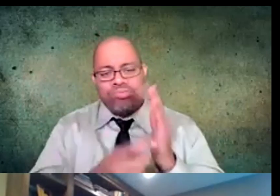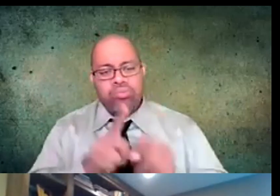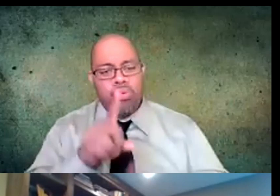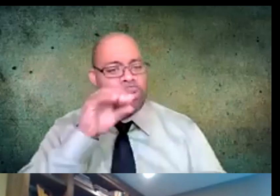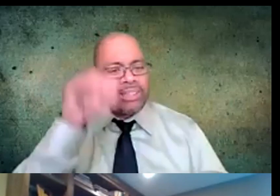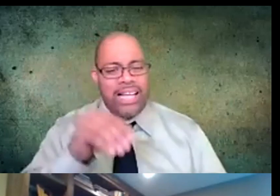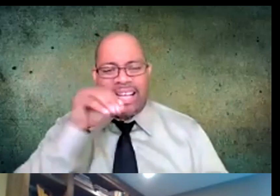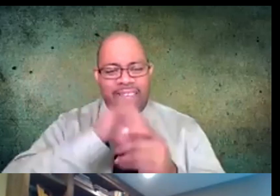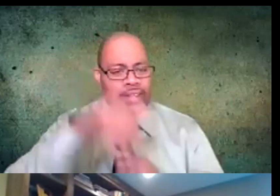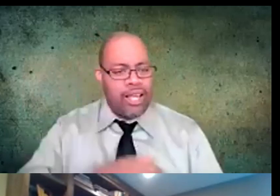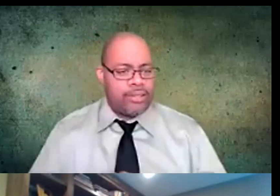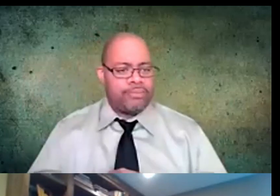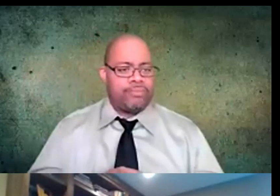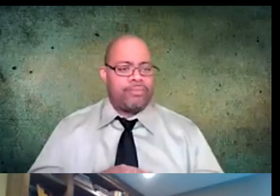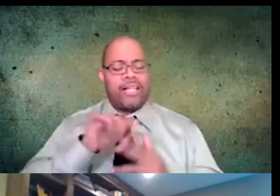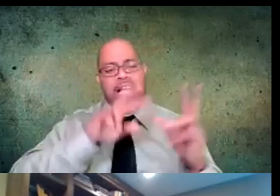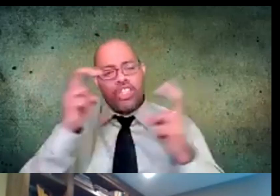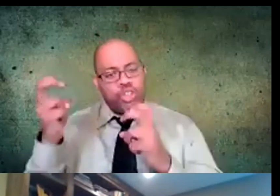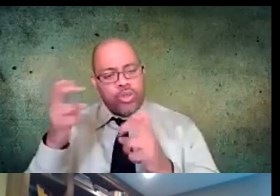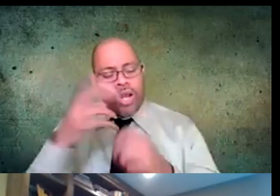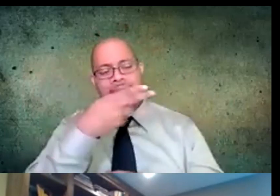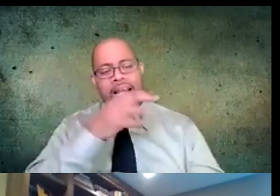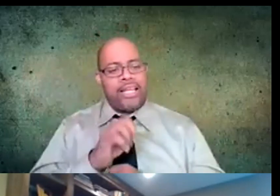into this issue, and he's